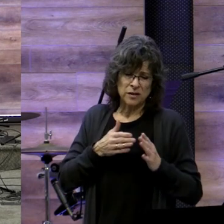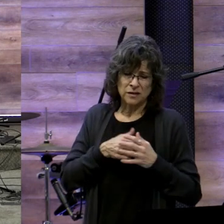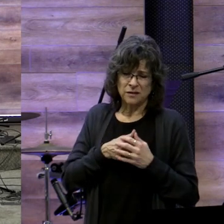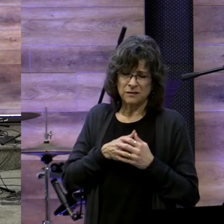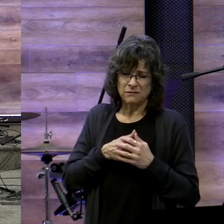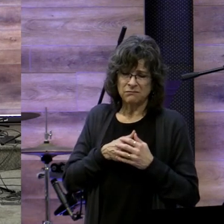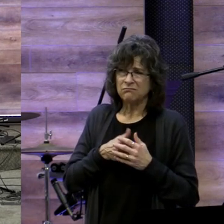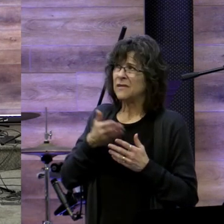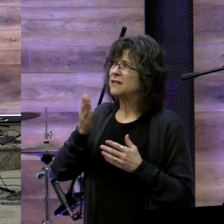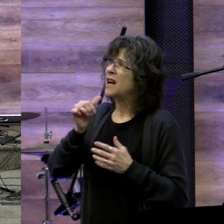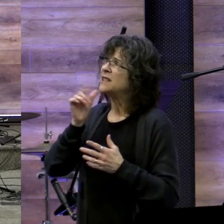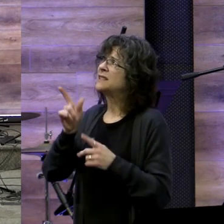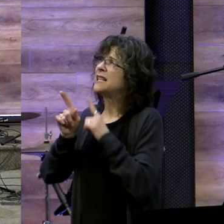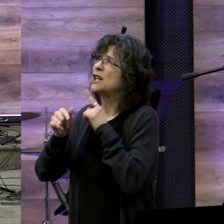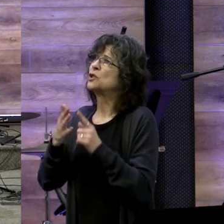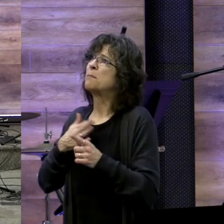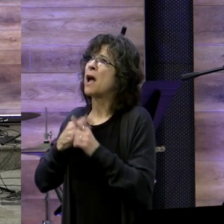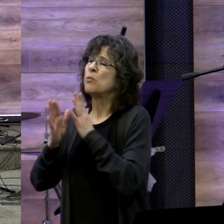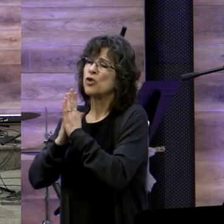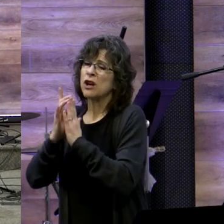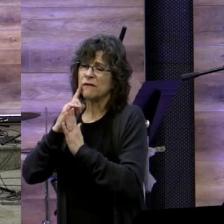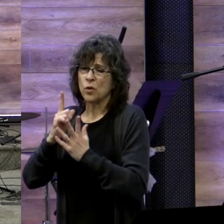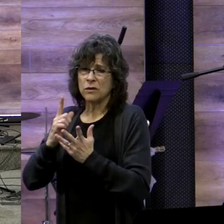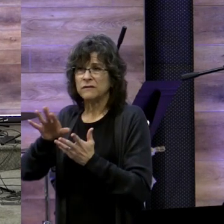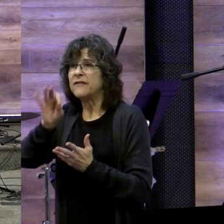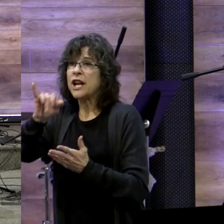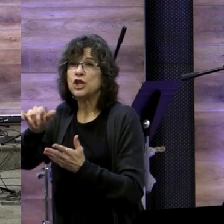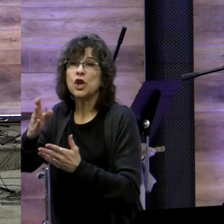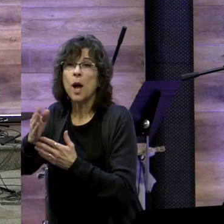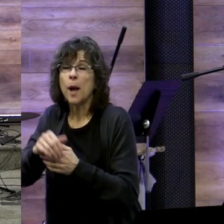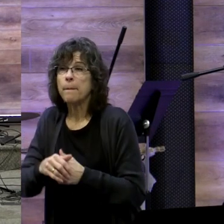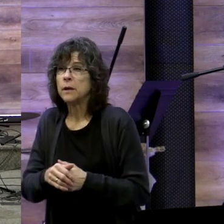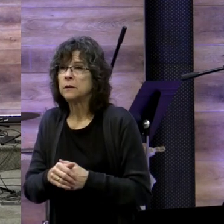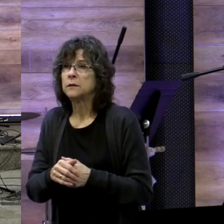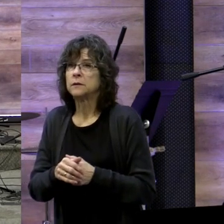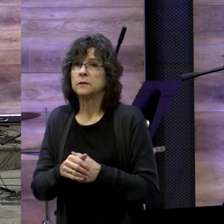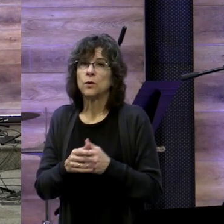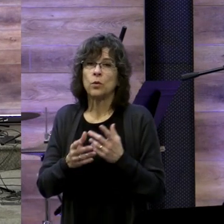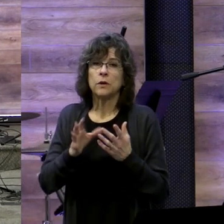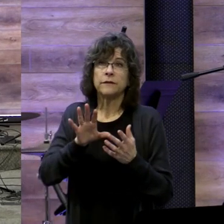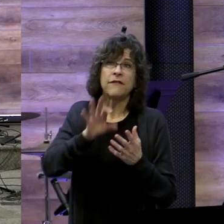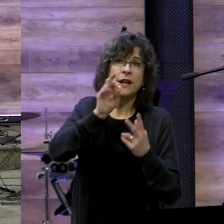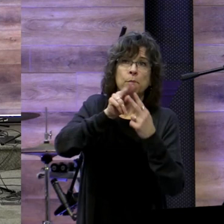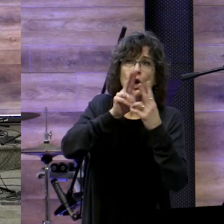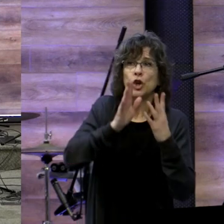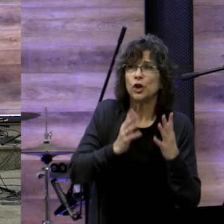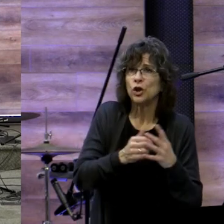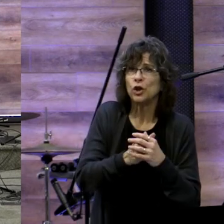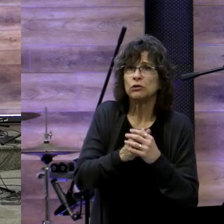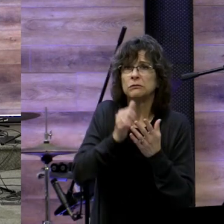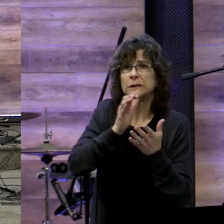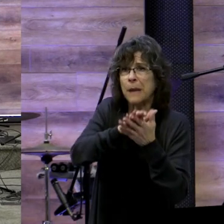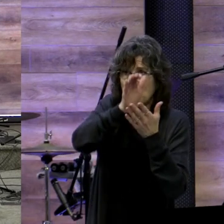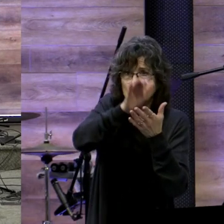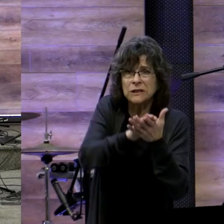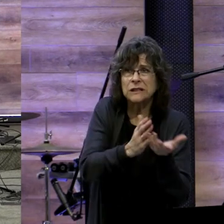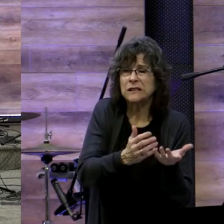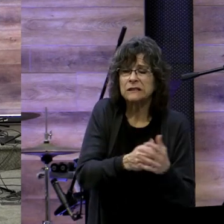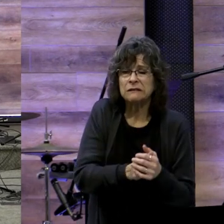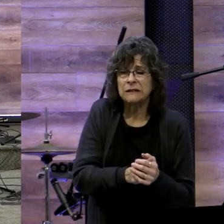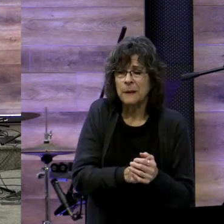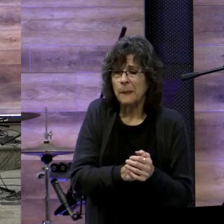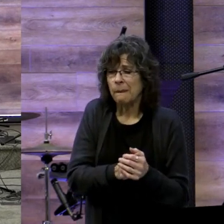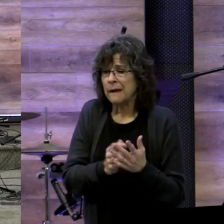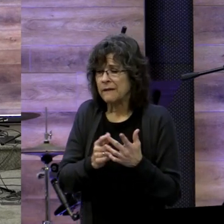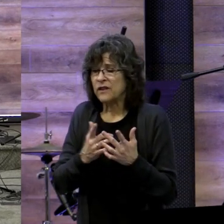prayer for a job? Maybe if you're single, for a spouse. Maybe if you're overwhelmed, for a